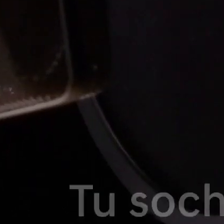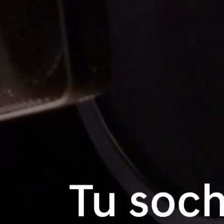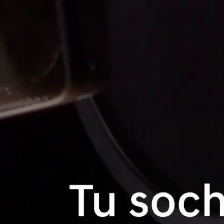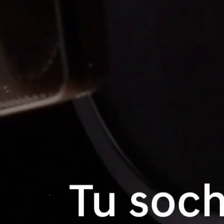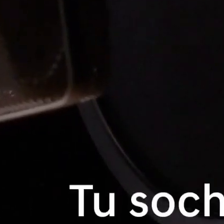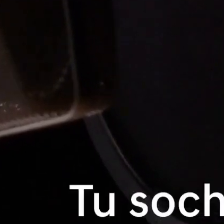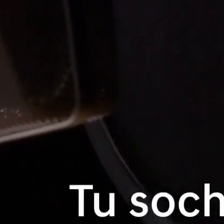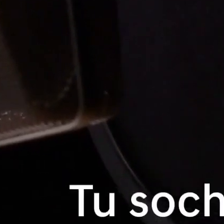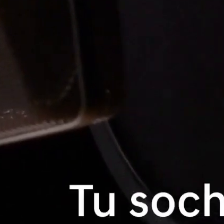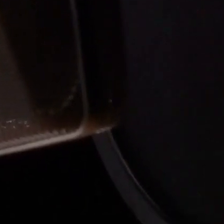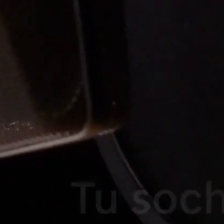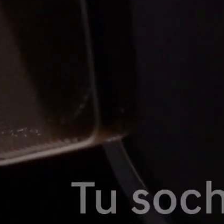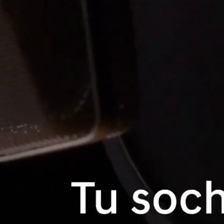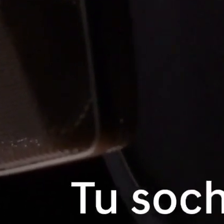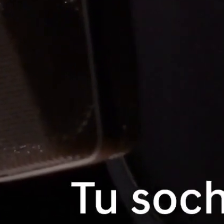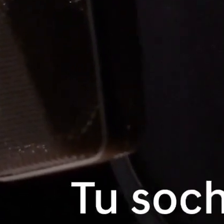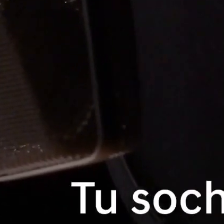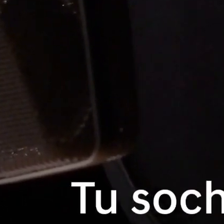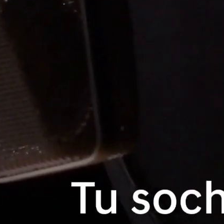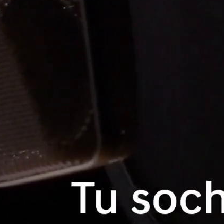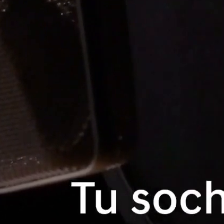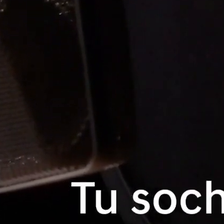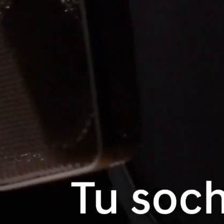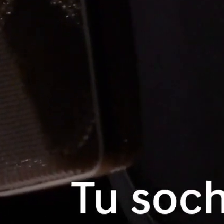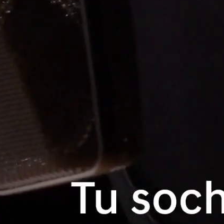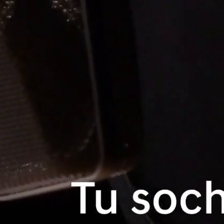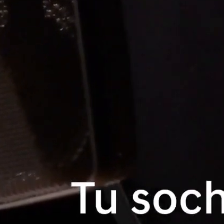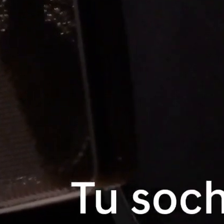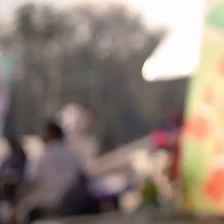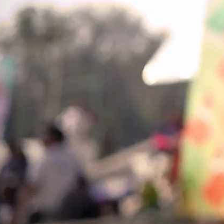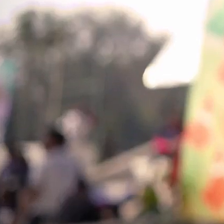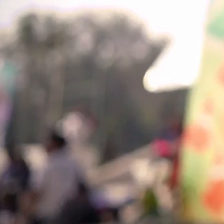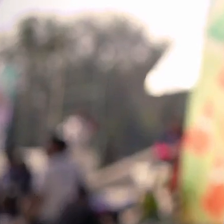Tu soch le ab to udna hai tu soch pahad se bhidna hai